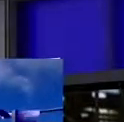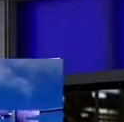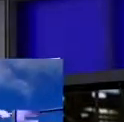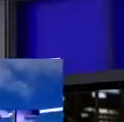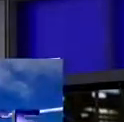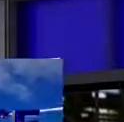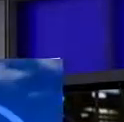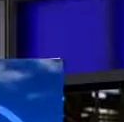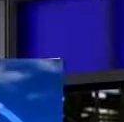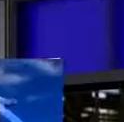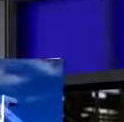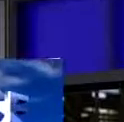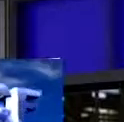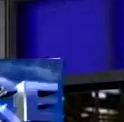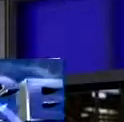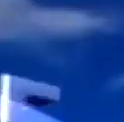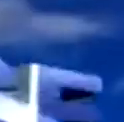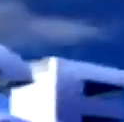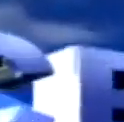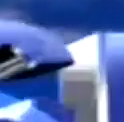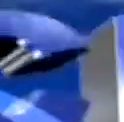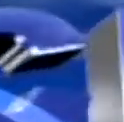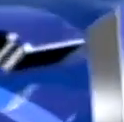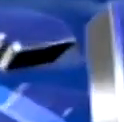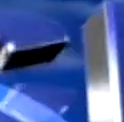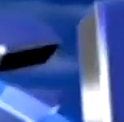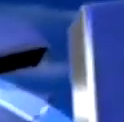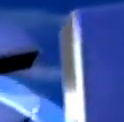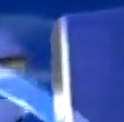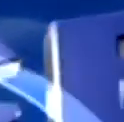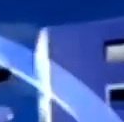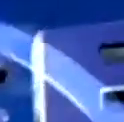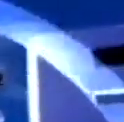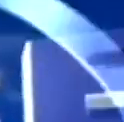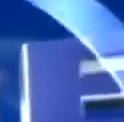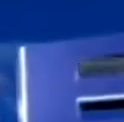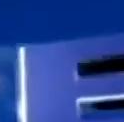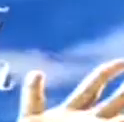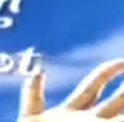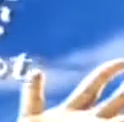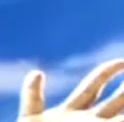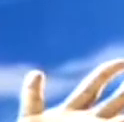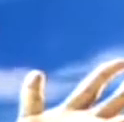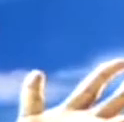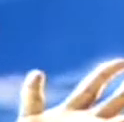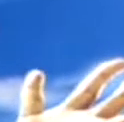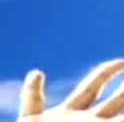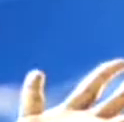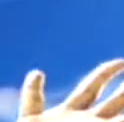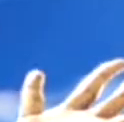quadrant. Creating man.